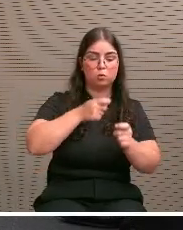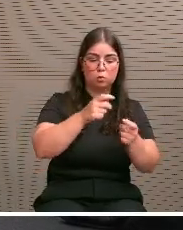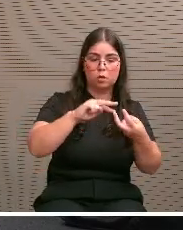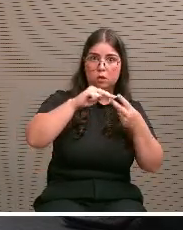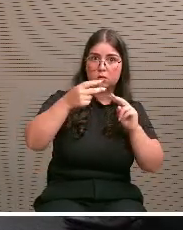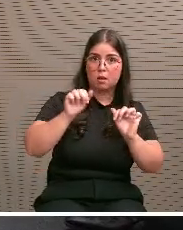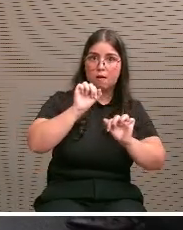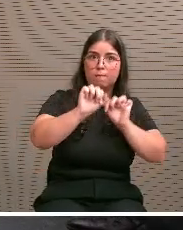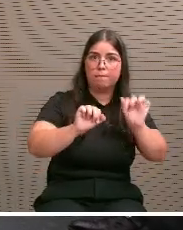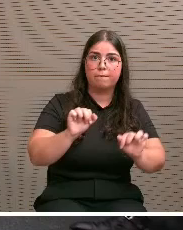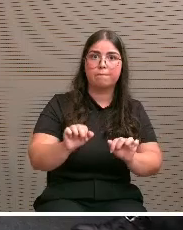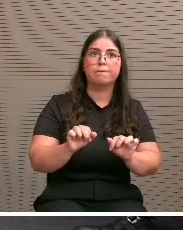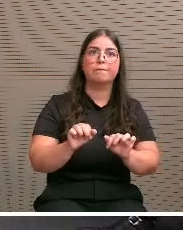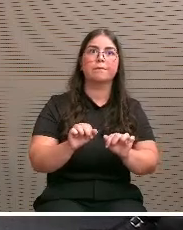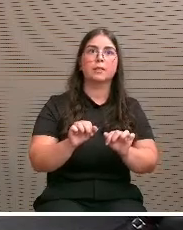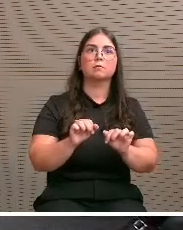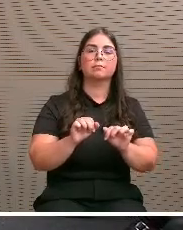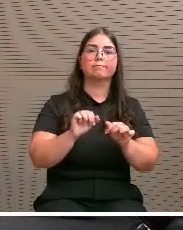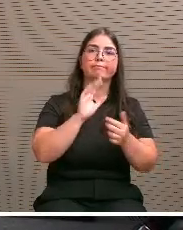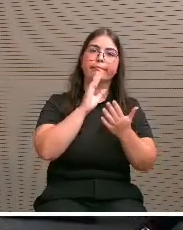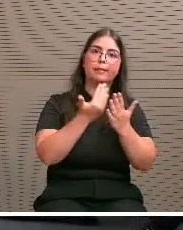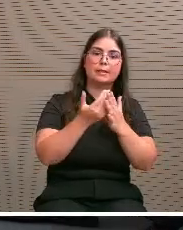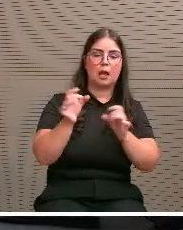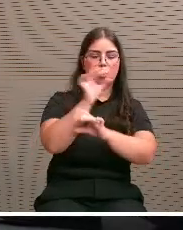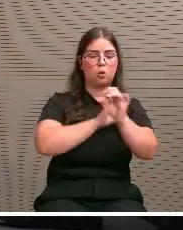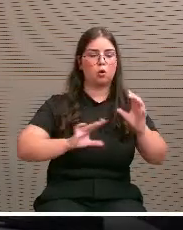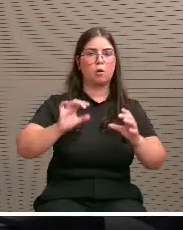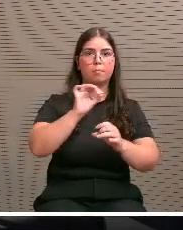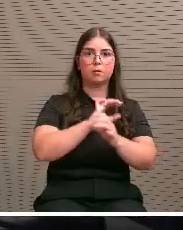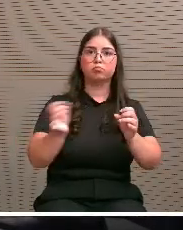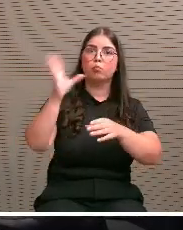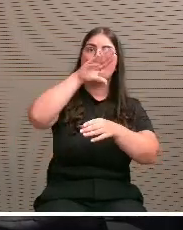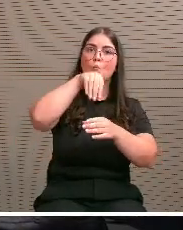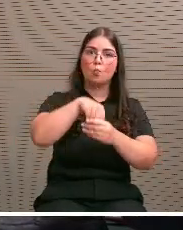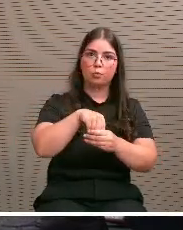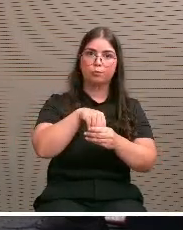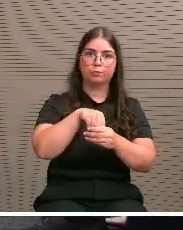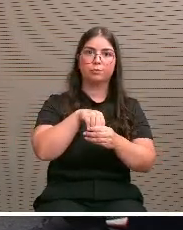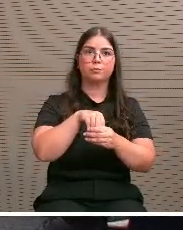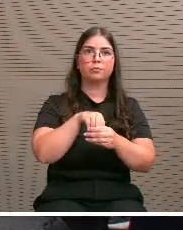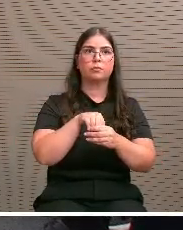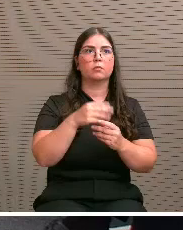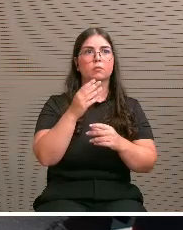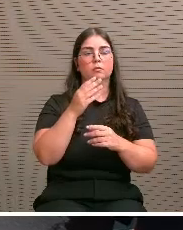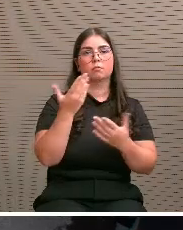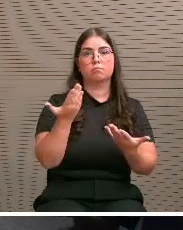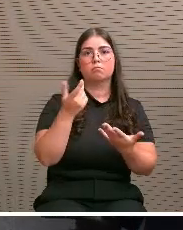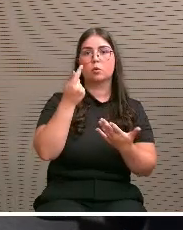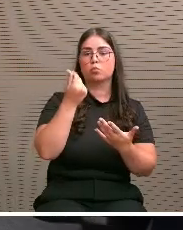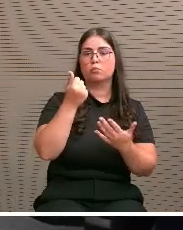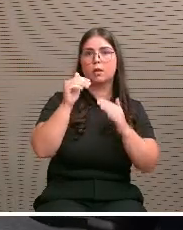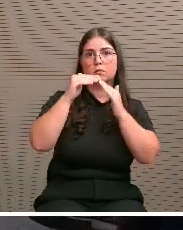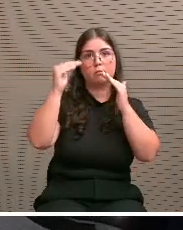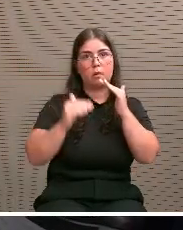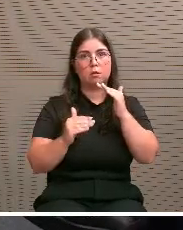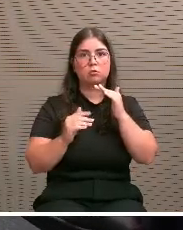And stupidly, instead of lowering the price and encouraging to buy it, they charge more for these seeds